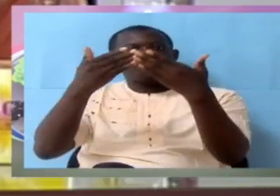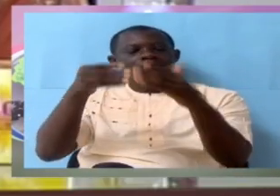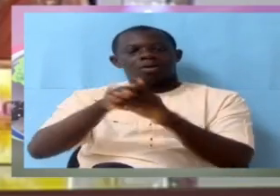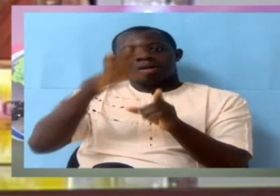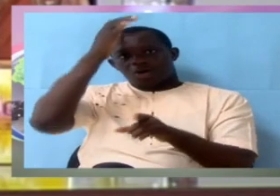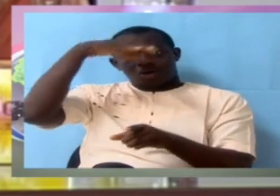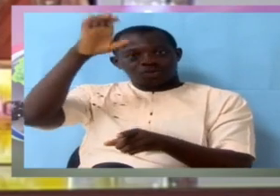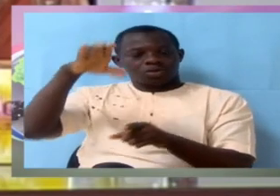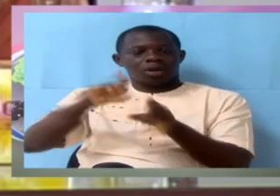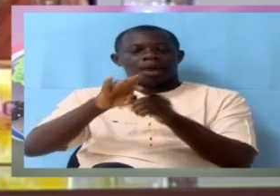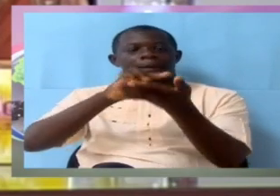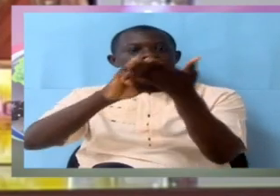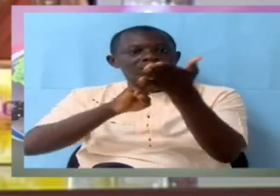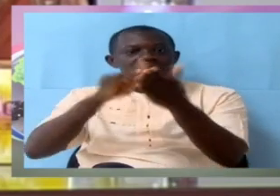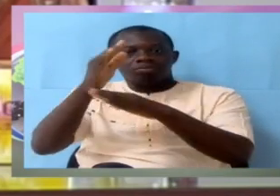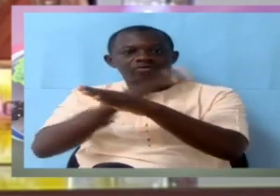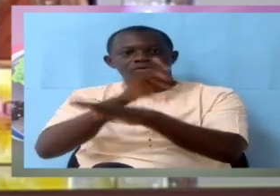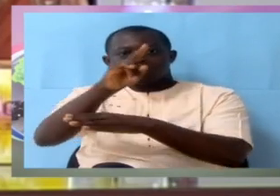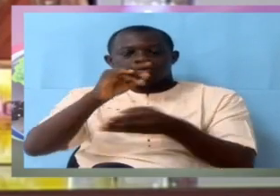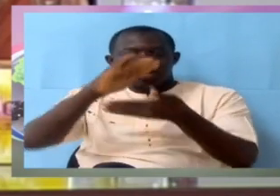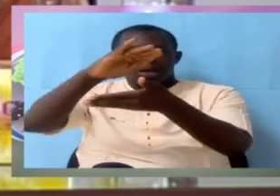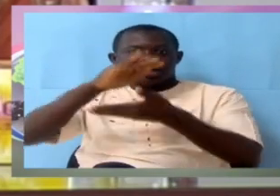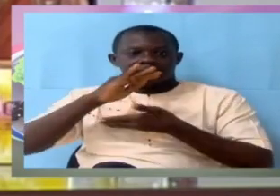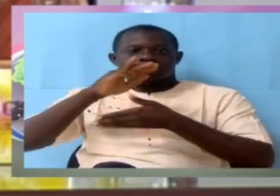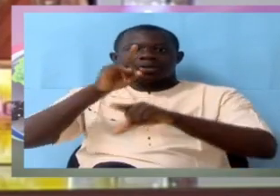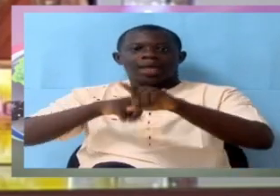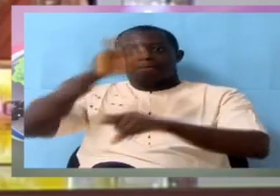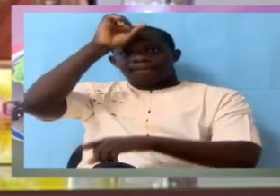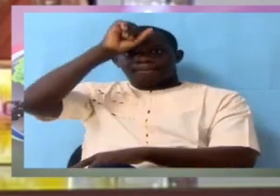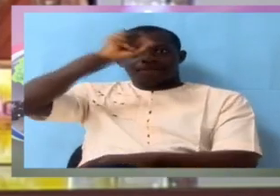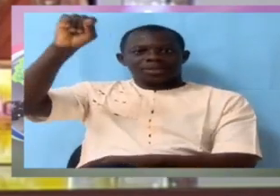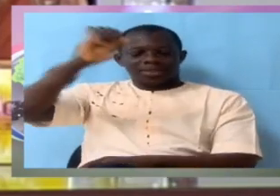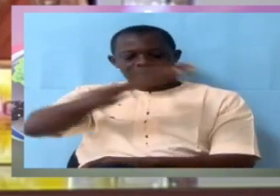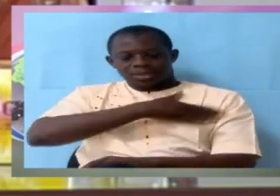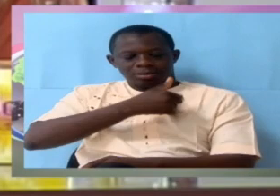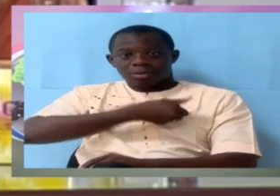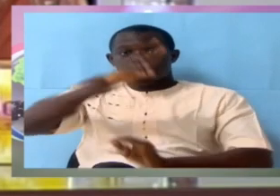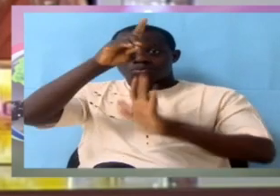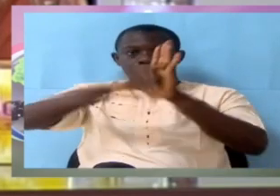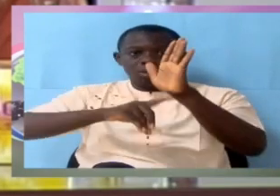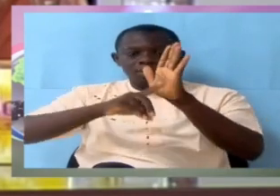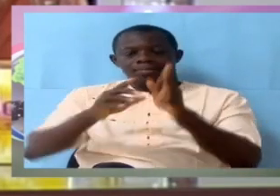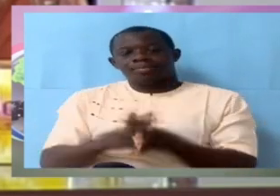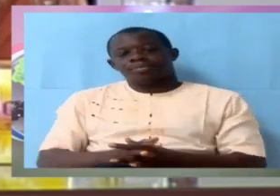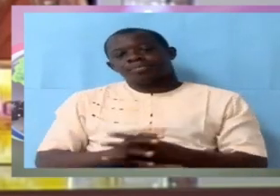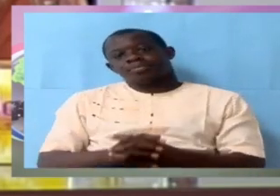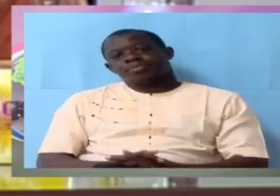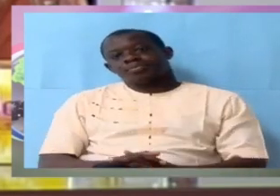the concoctions that were given to you during the presidential alternative treatment program